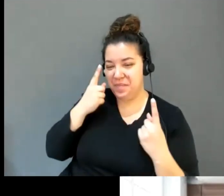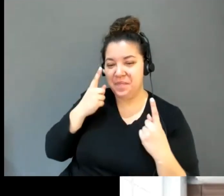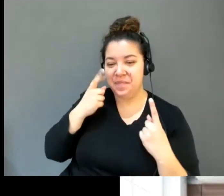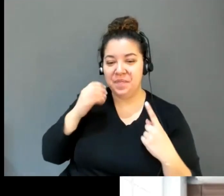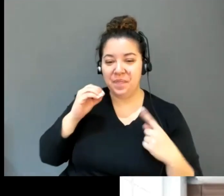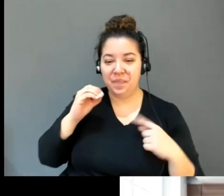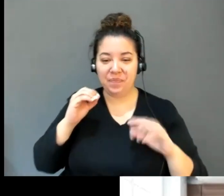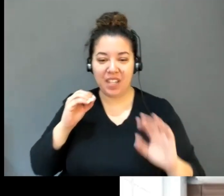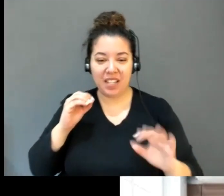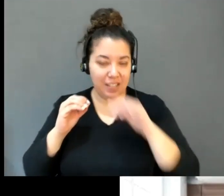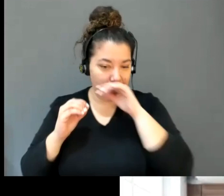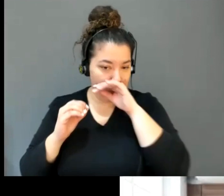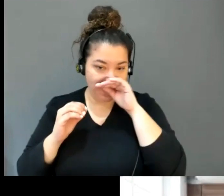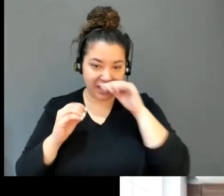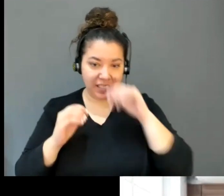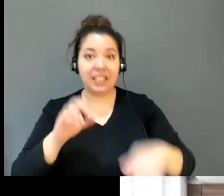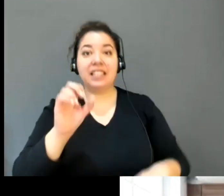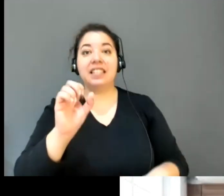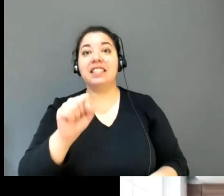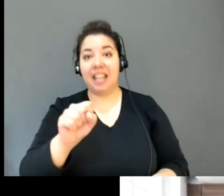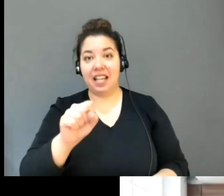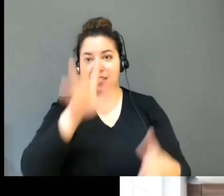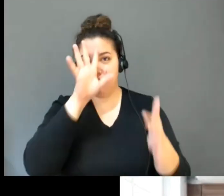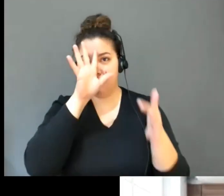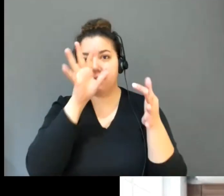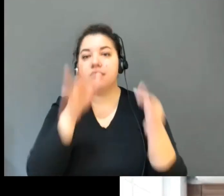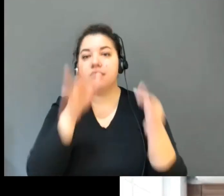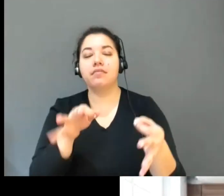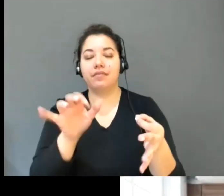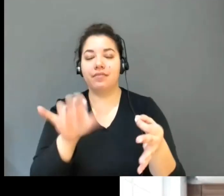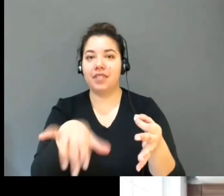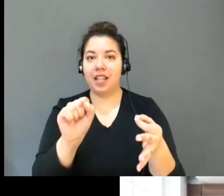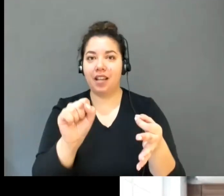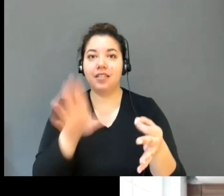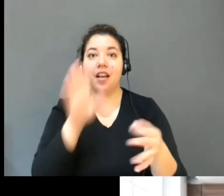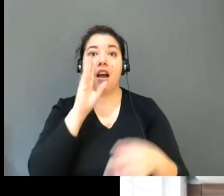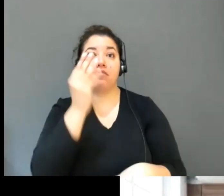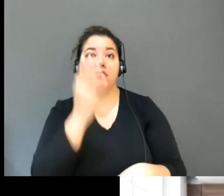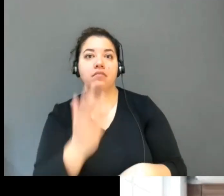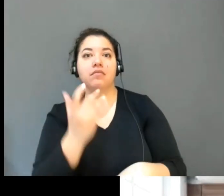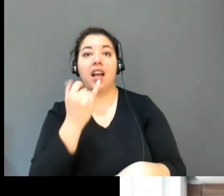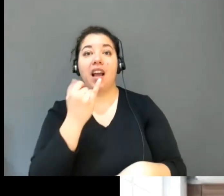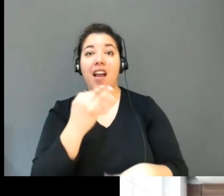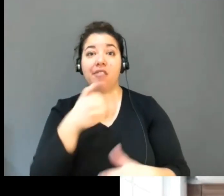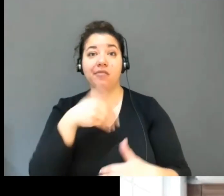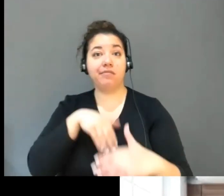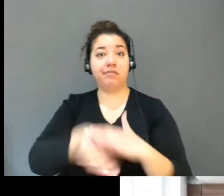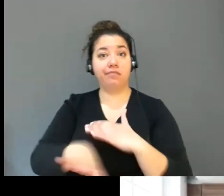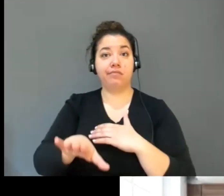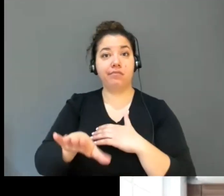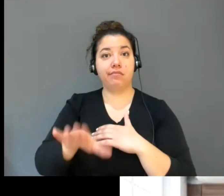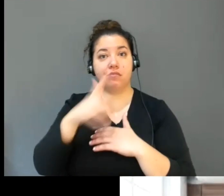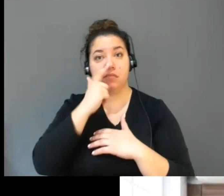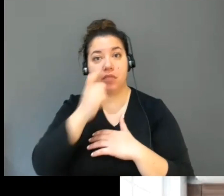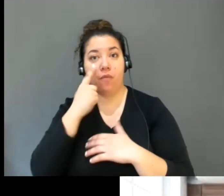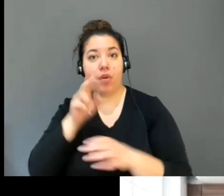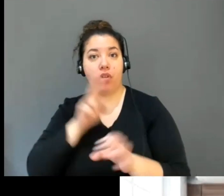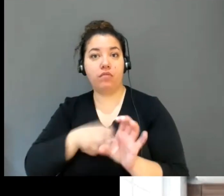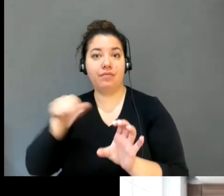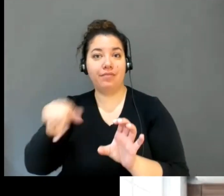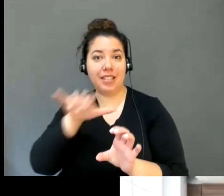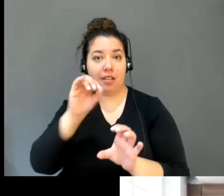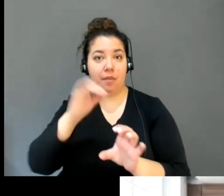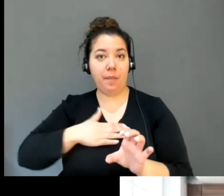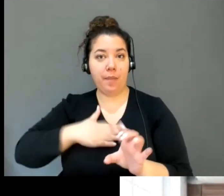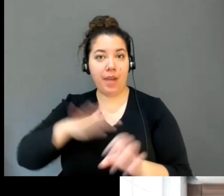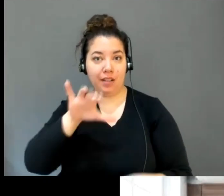So the answer is yes, absolutely. I'll tell you that to walk in the door of my company, we